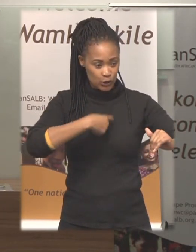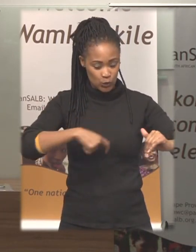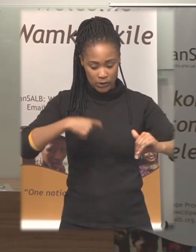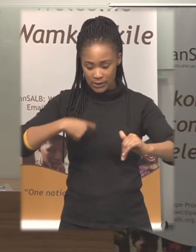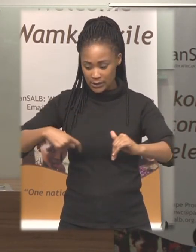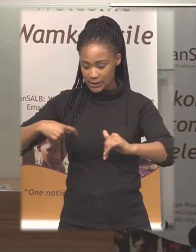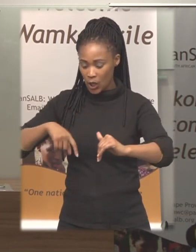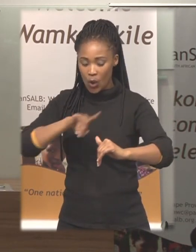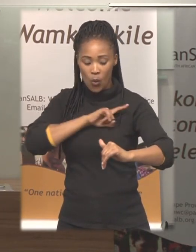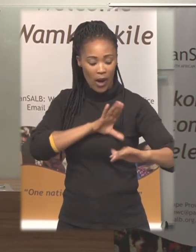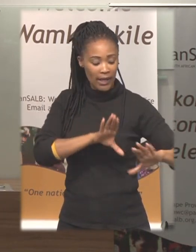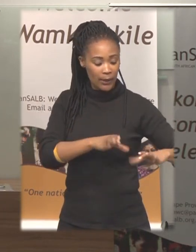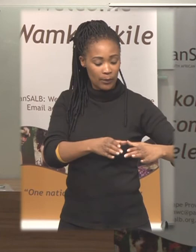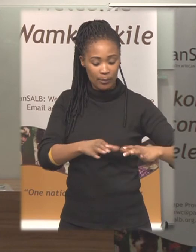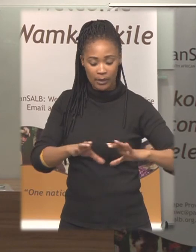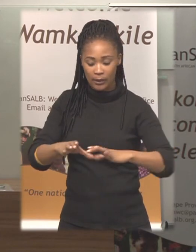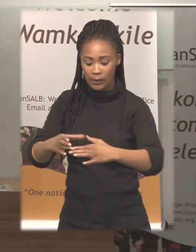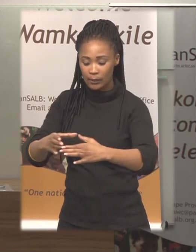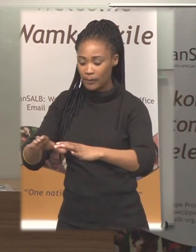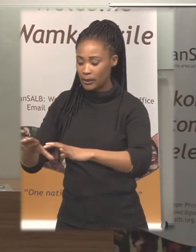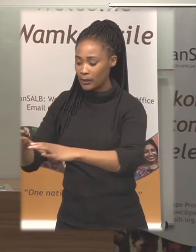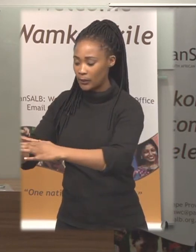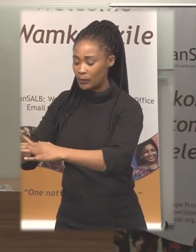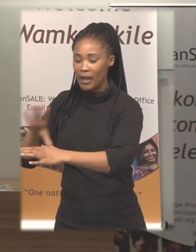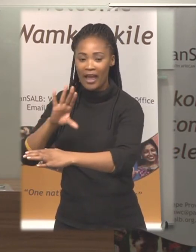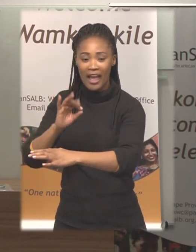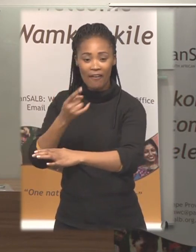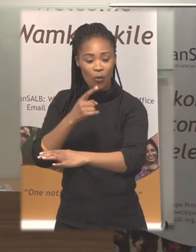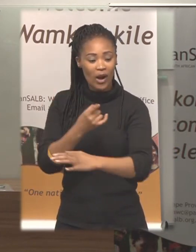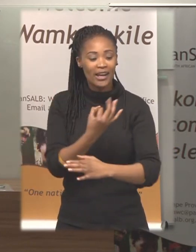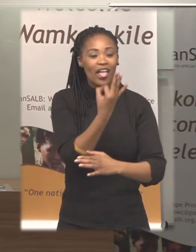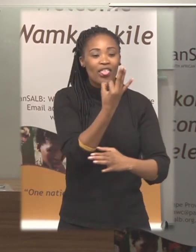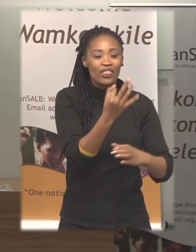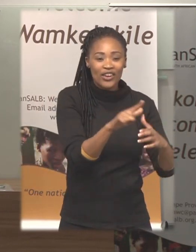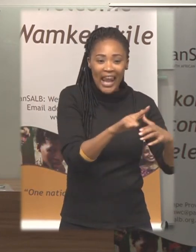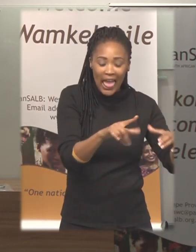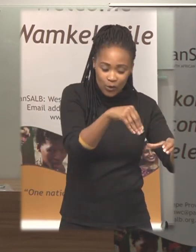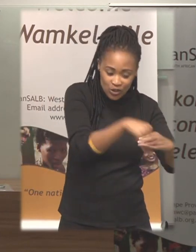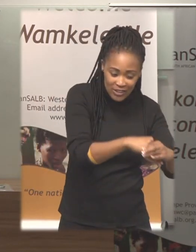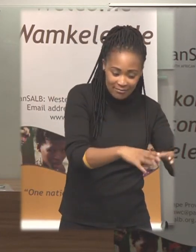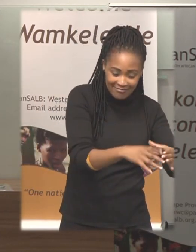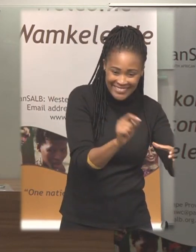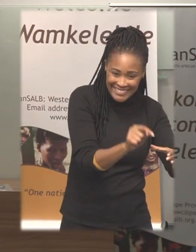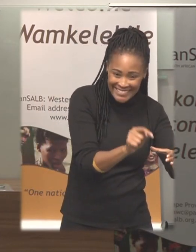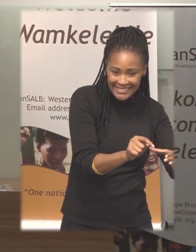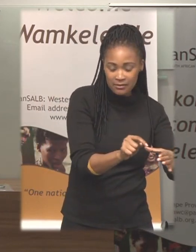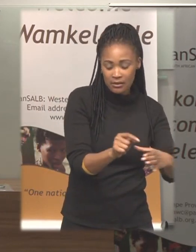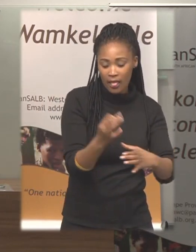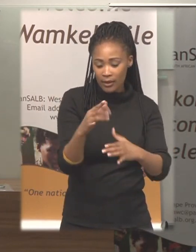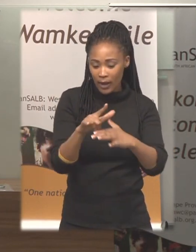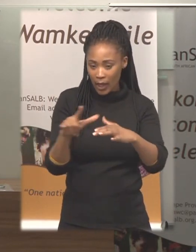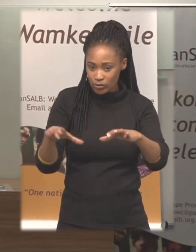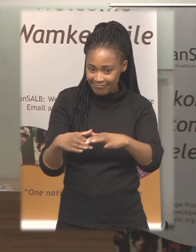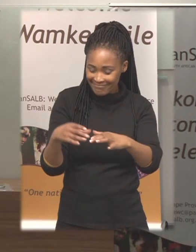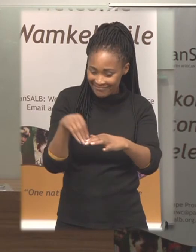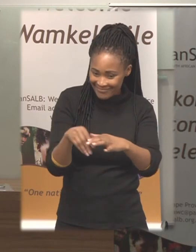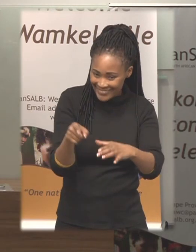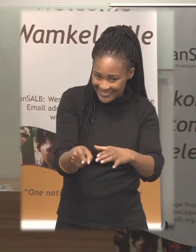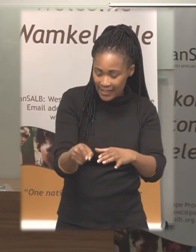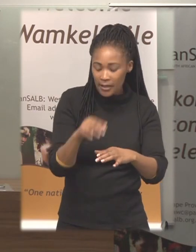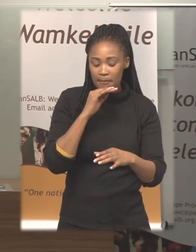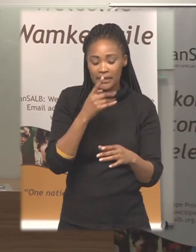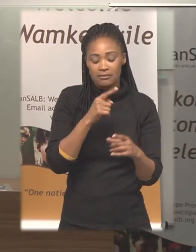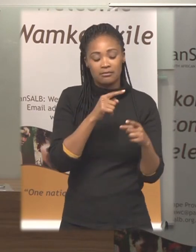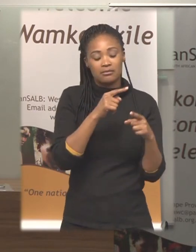of the groups, they had the 3 language resources that she wanted them to use in the group work that she was doing: